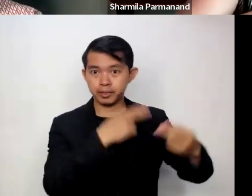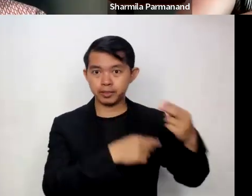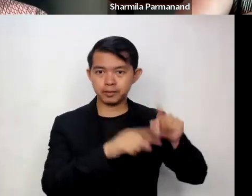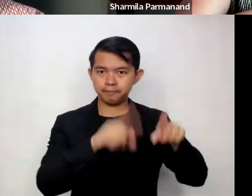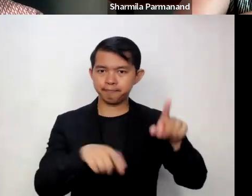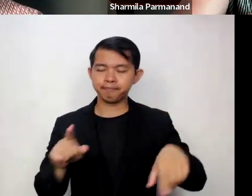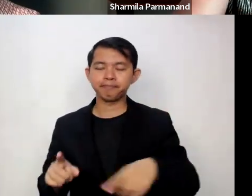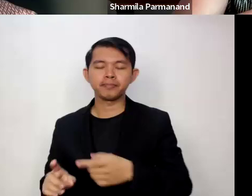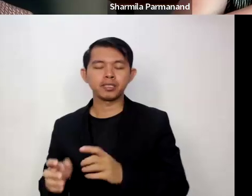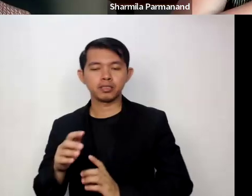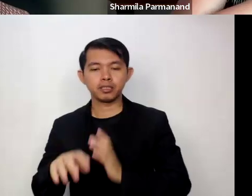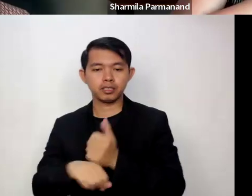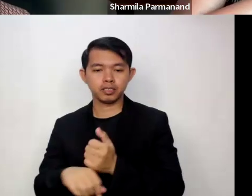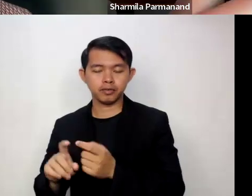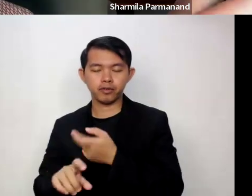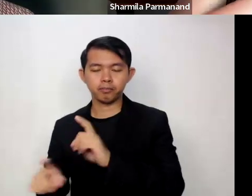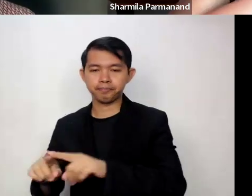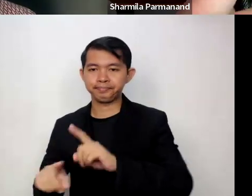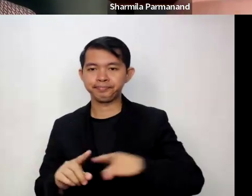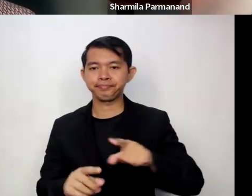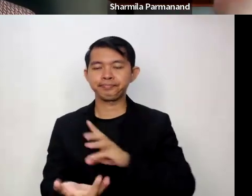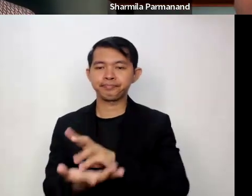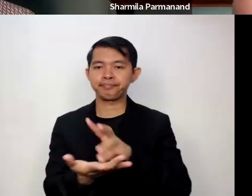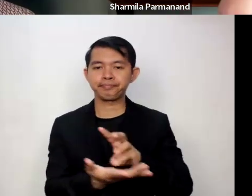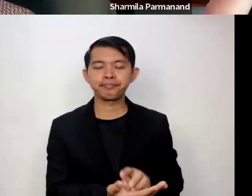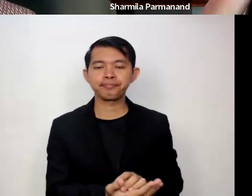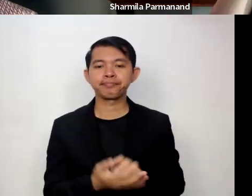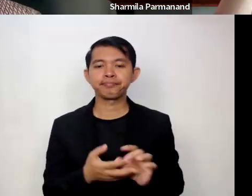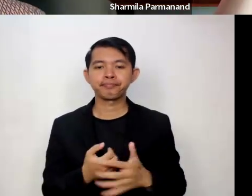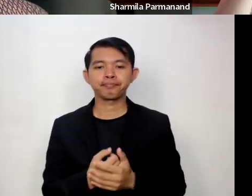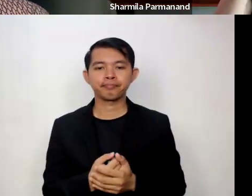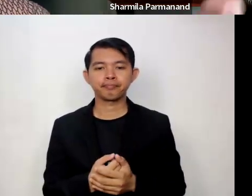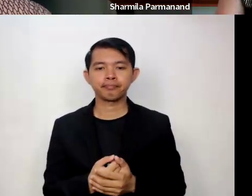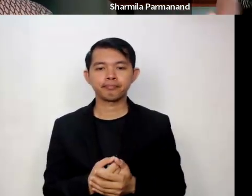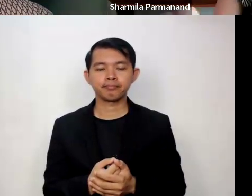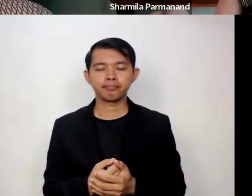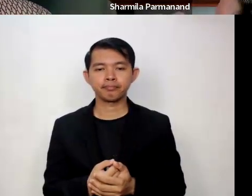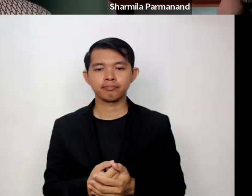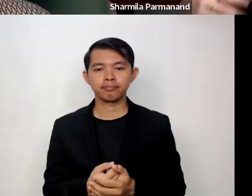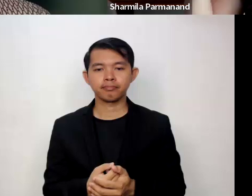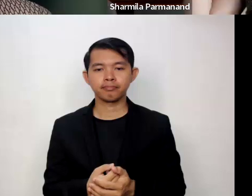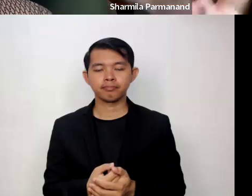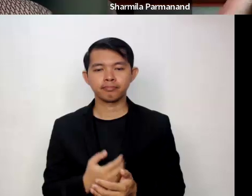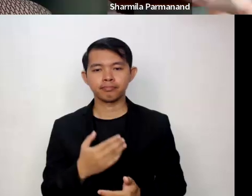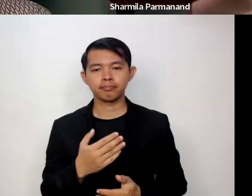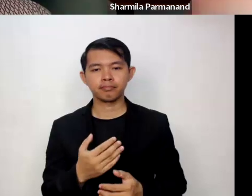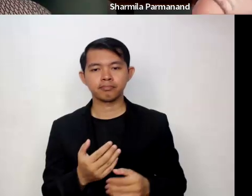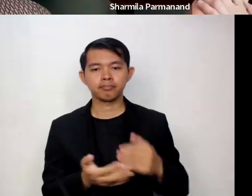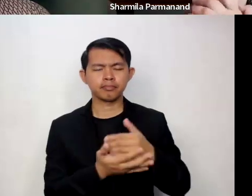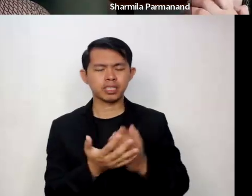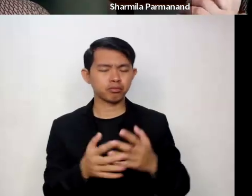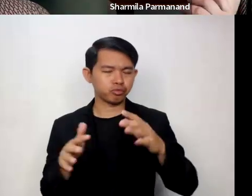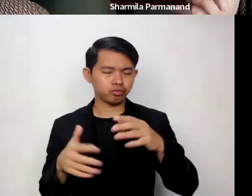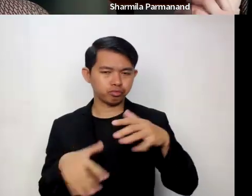multiple locations. Some from former European imperial colonies, some challenging white